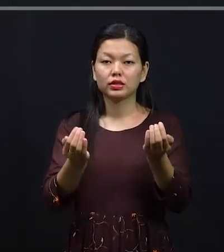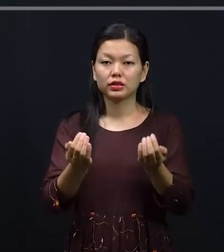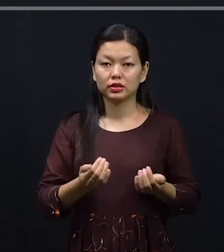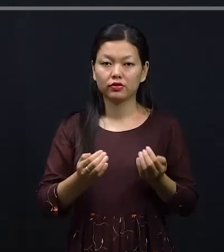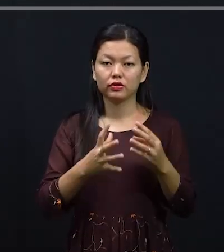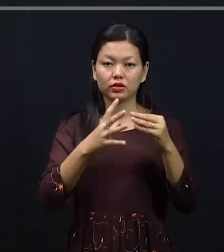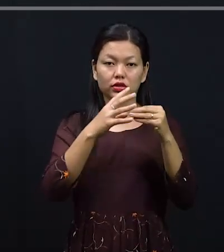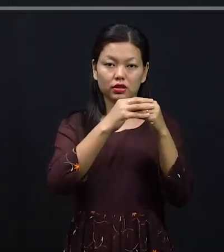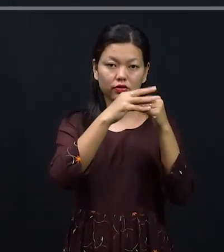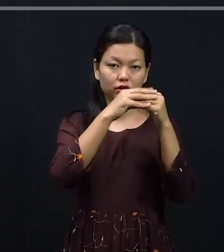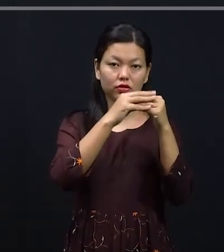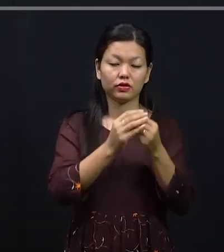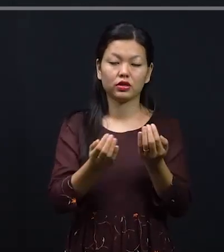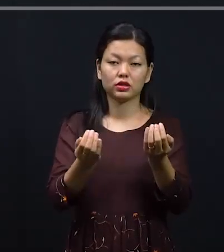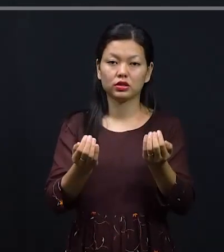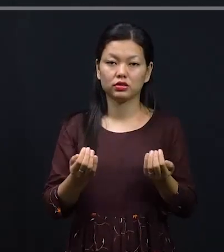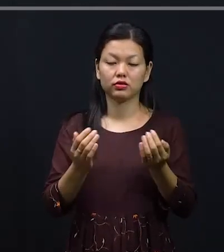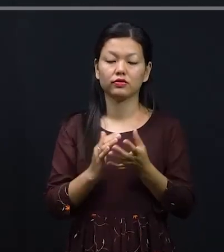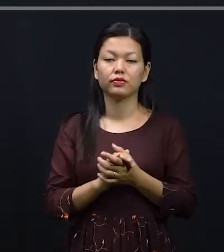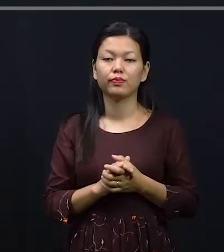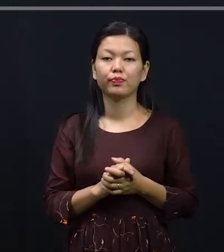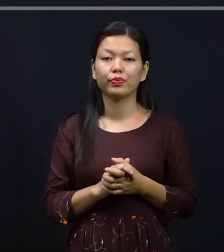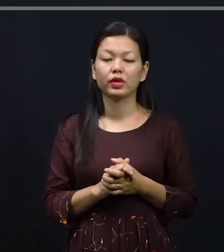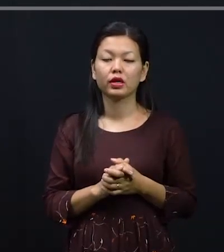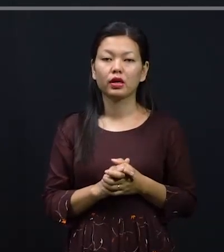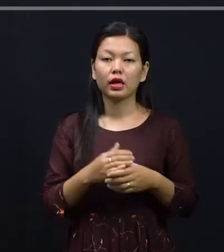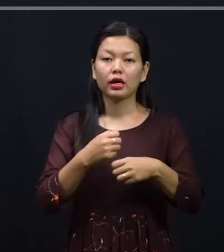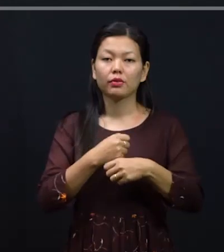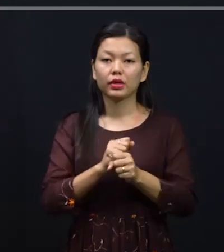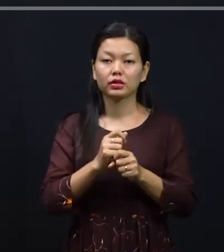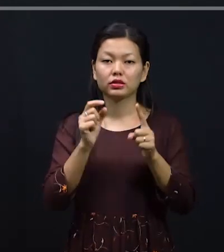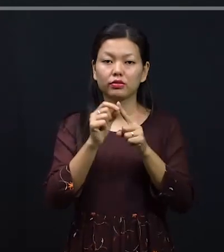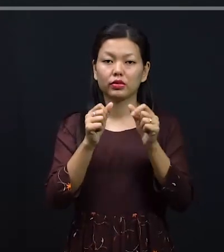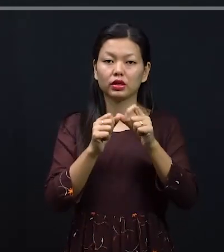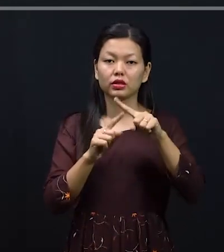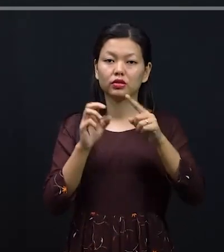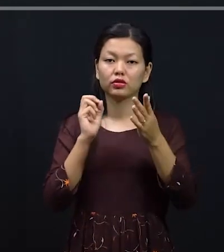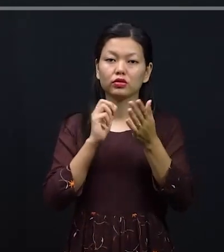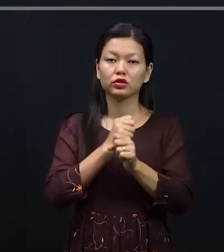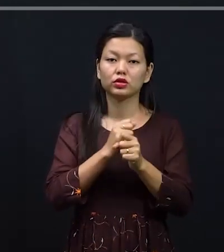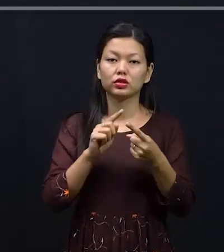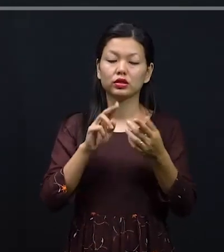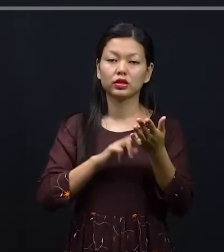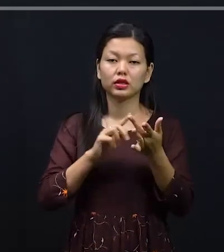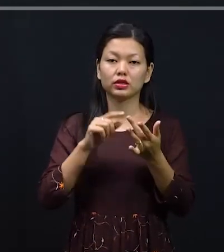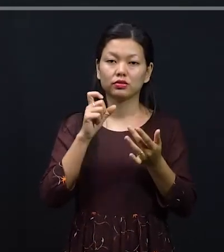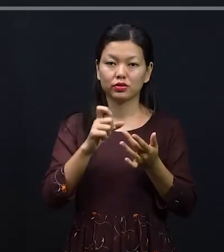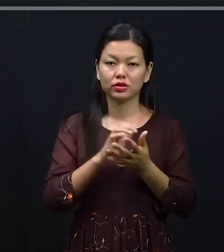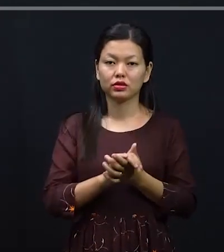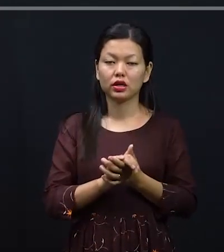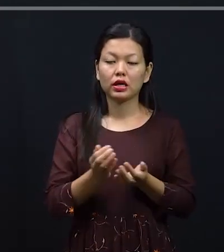strain, it enables it to be virulent, it enables it to be pathogenic, and it causes pneumonia, which protects it from